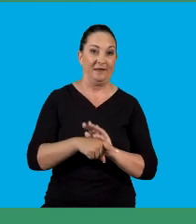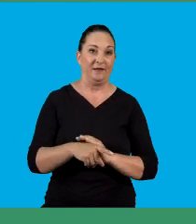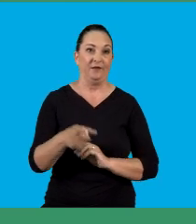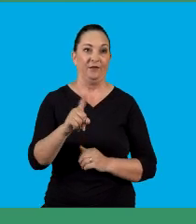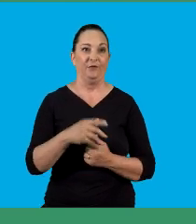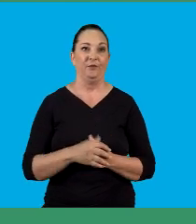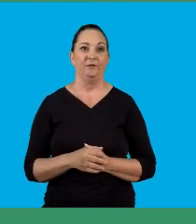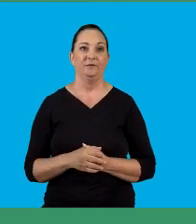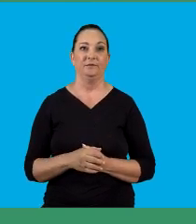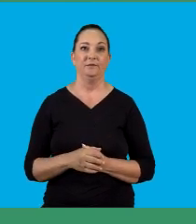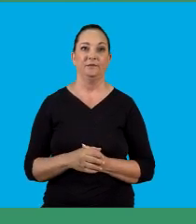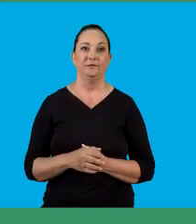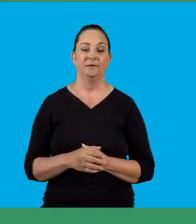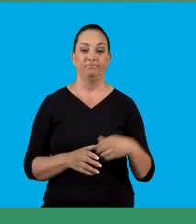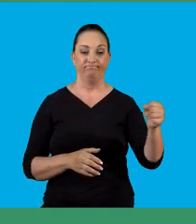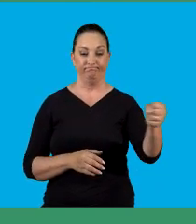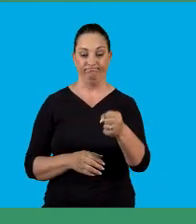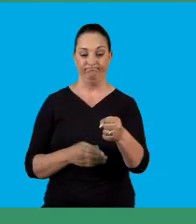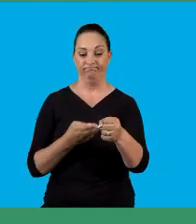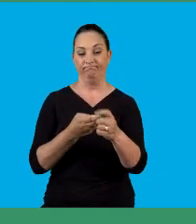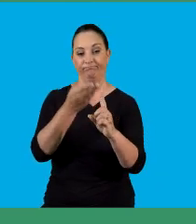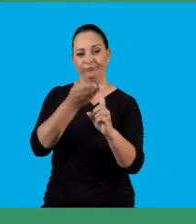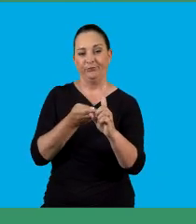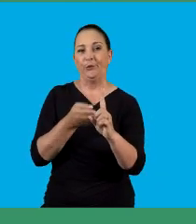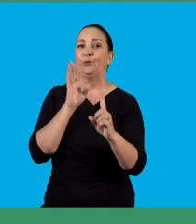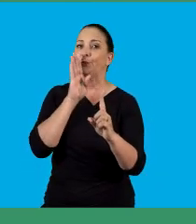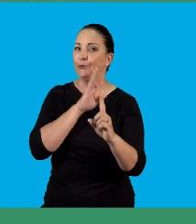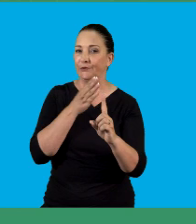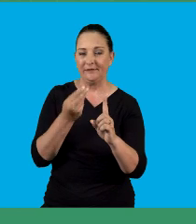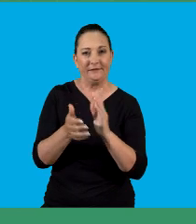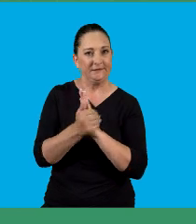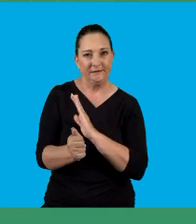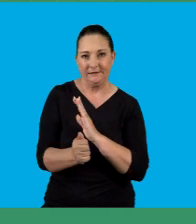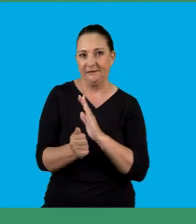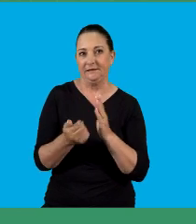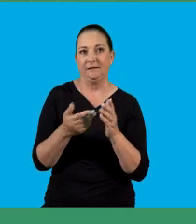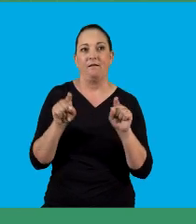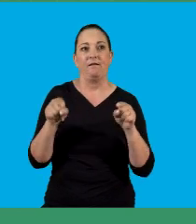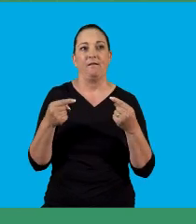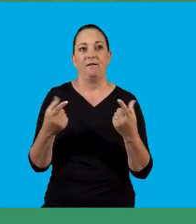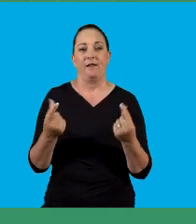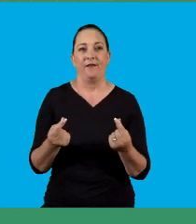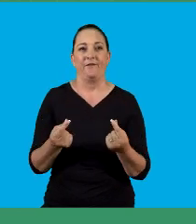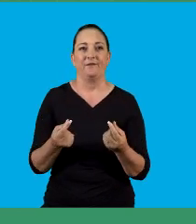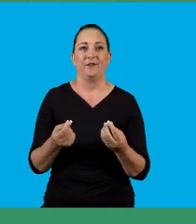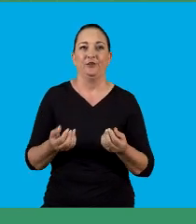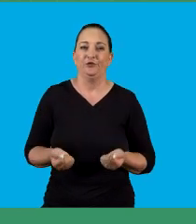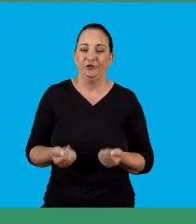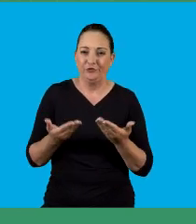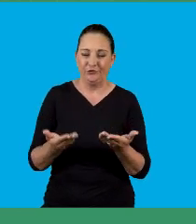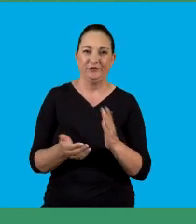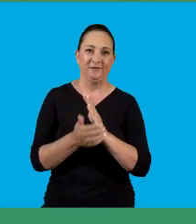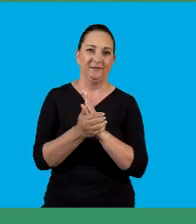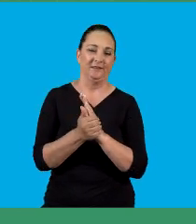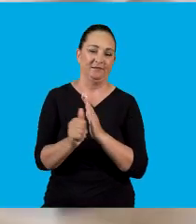Businesses end up appointing a candidate who lacks certain skills, resulting in poor products and services. Now, with lack